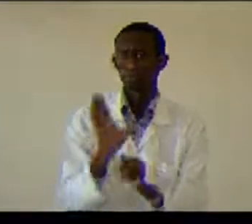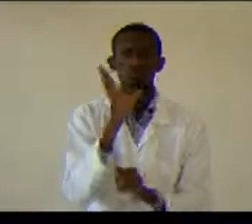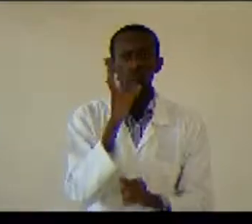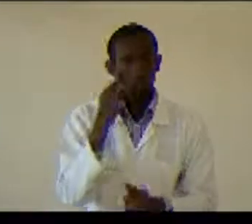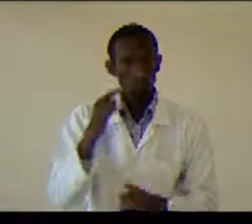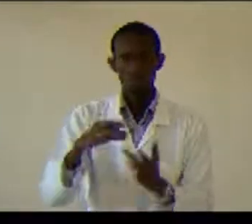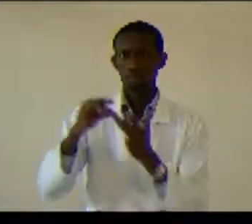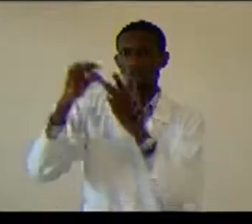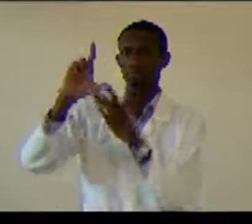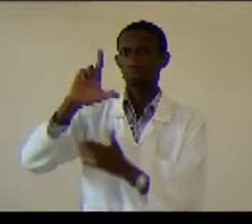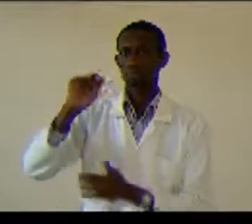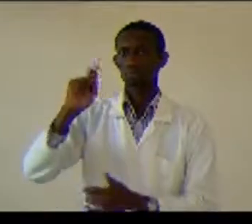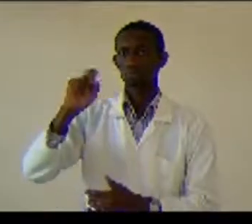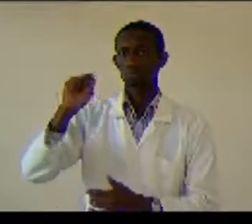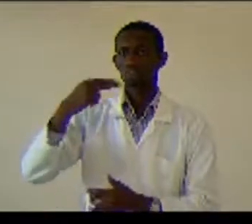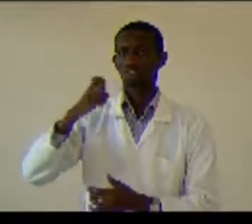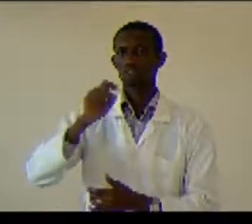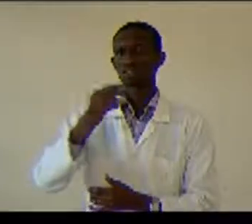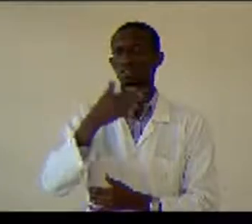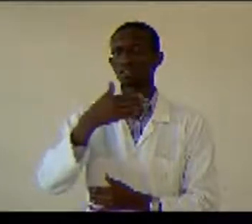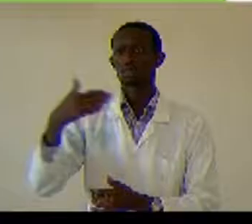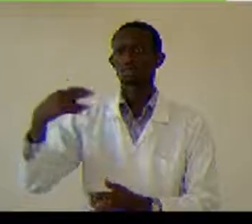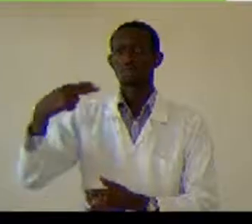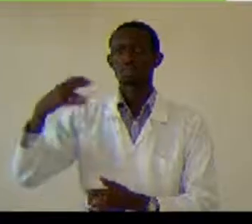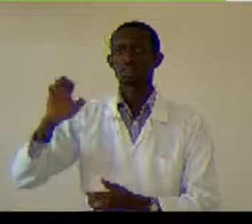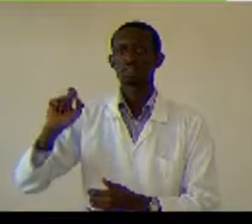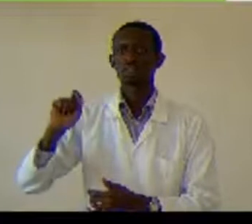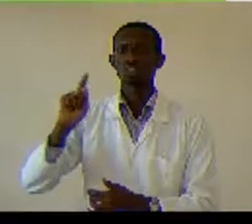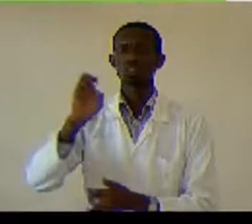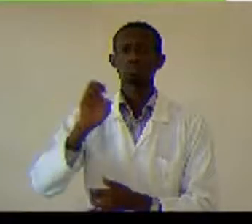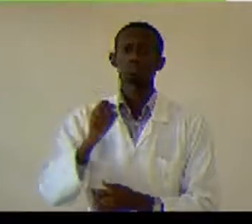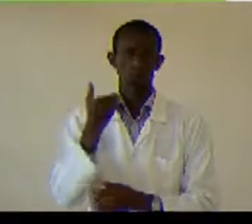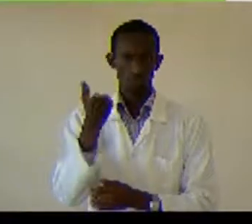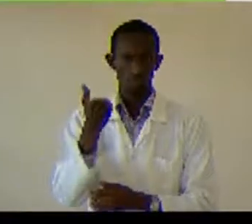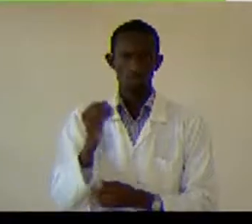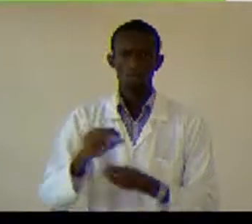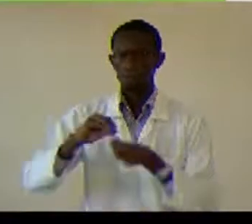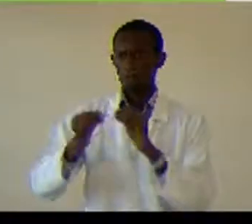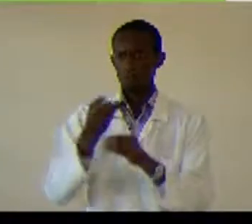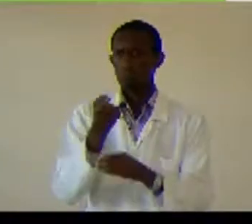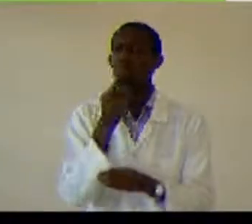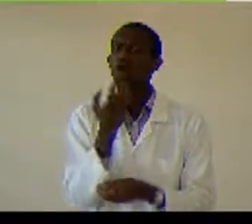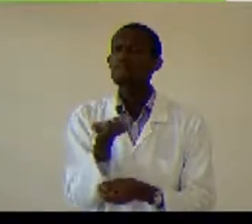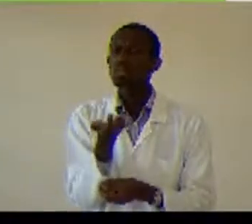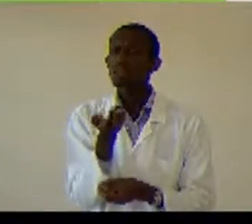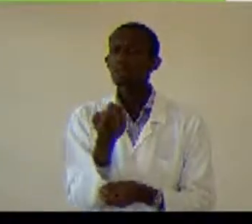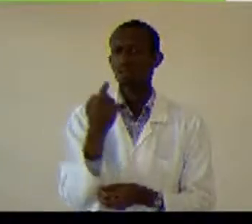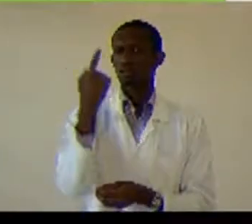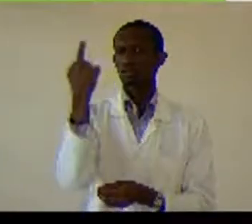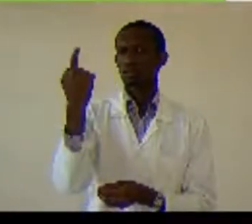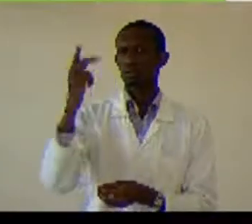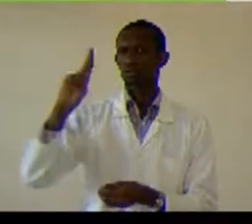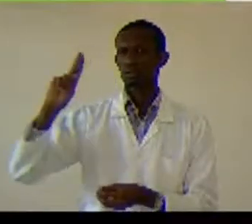of vaporization of water. This is the amount of heat required by 1 kilogram of water,